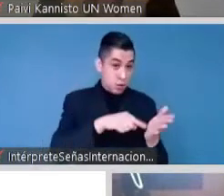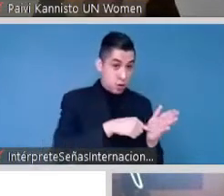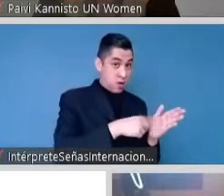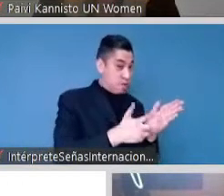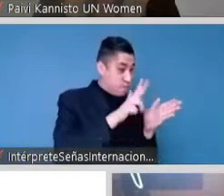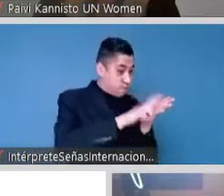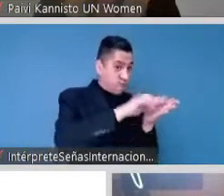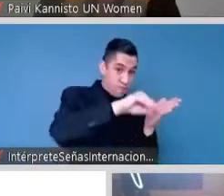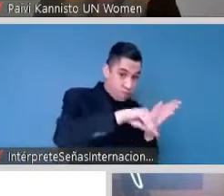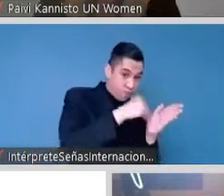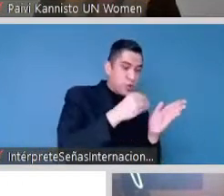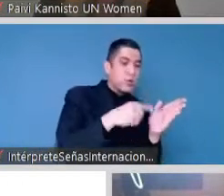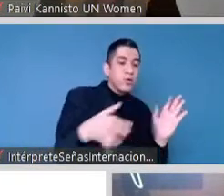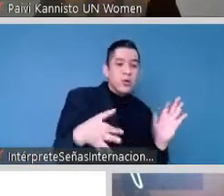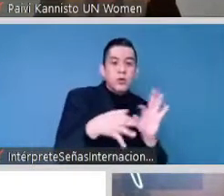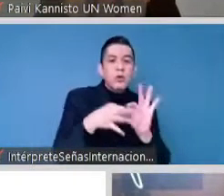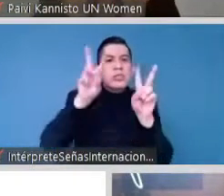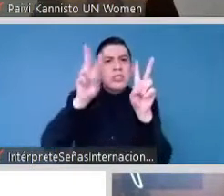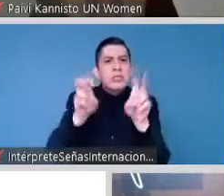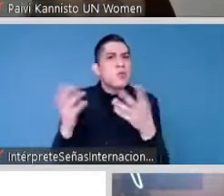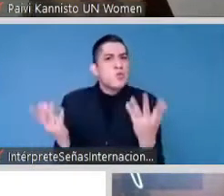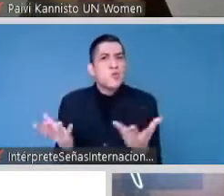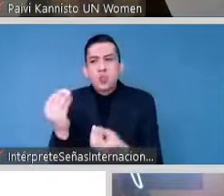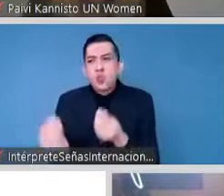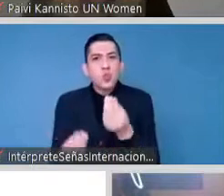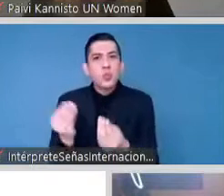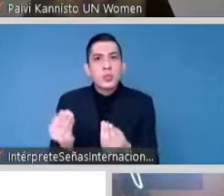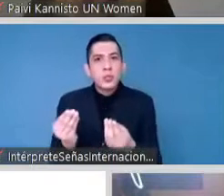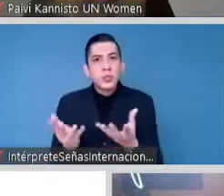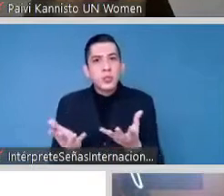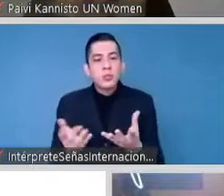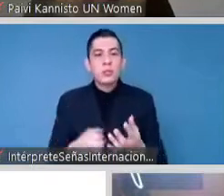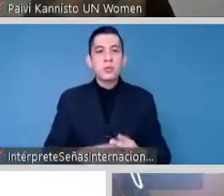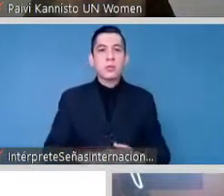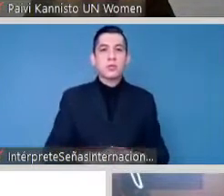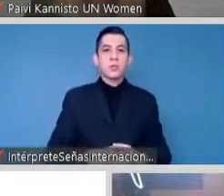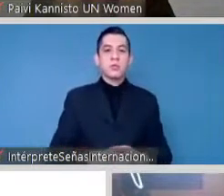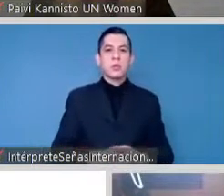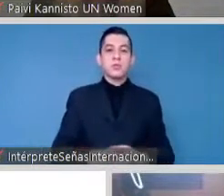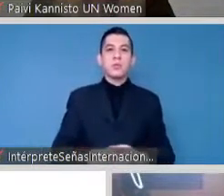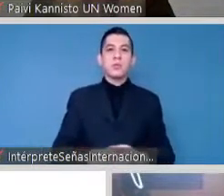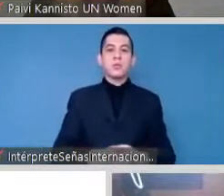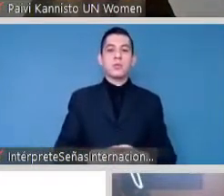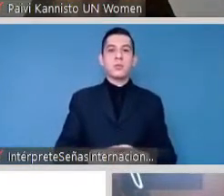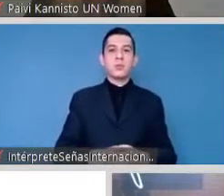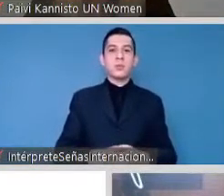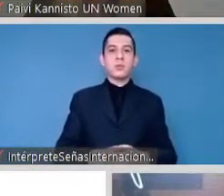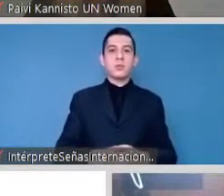that accountability is often the issue that allows